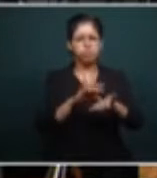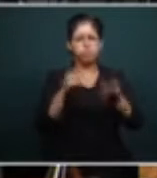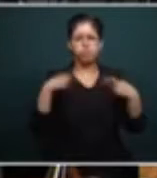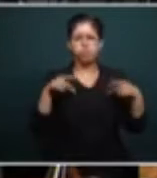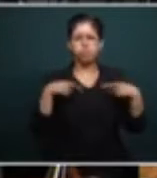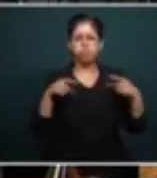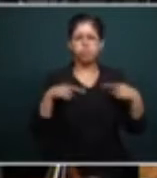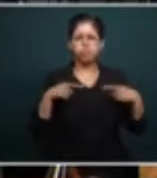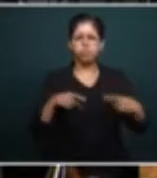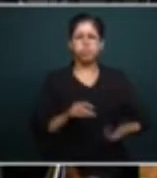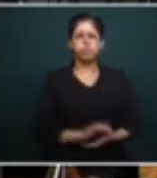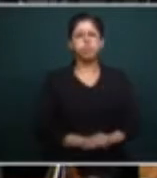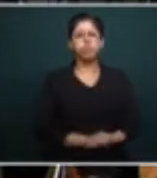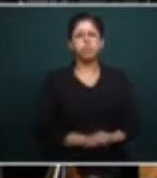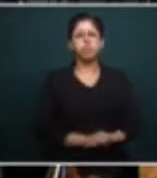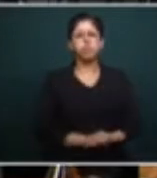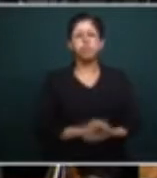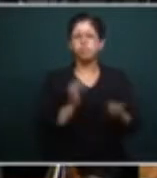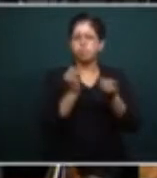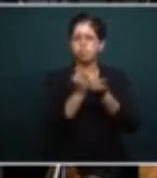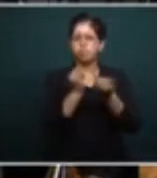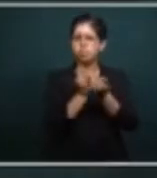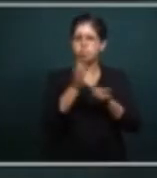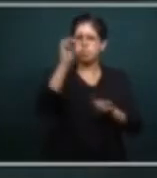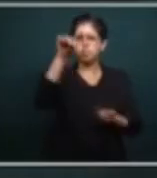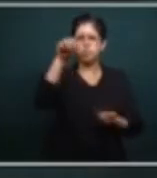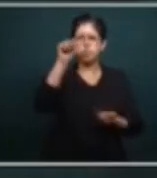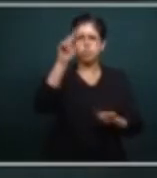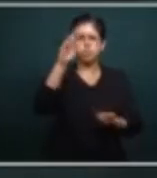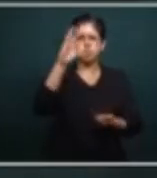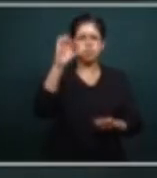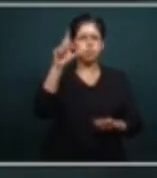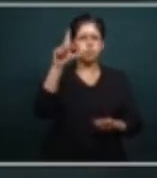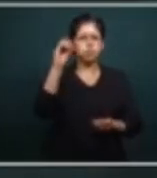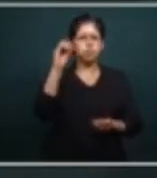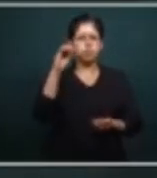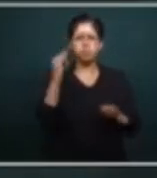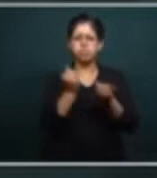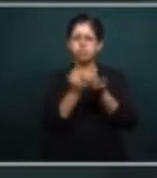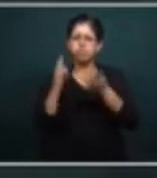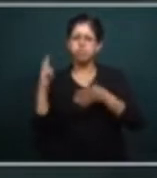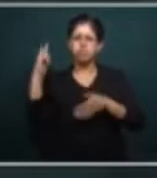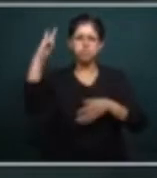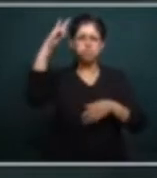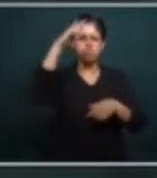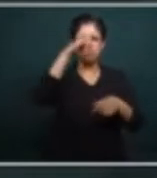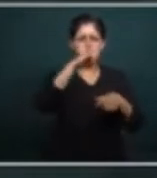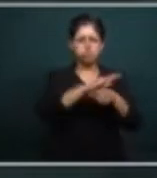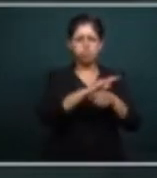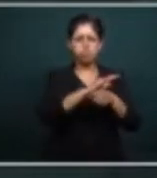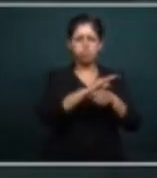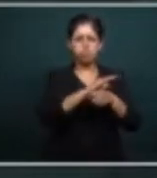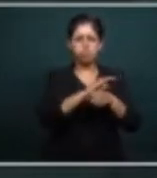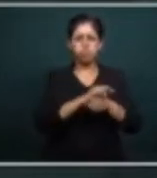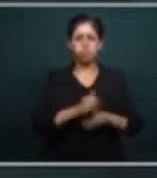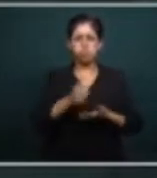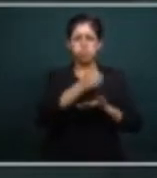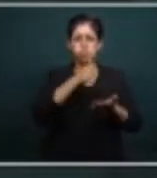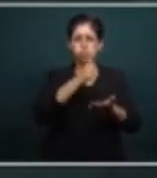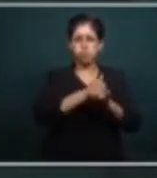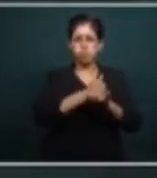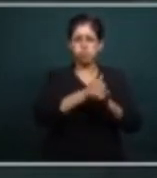Relations, Marcelo Ebrard, is going to go to City of Juarez